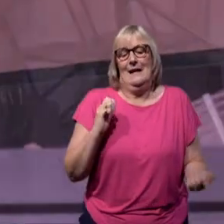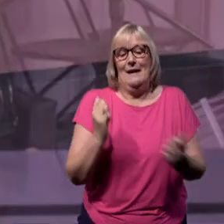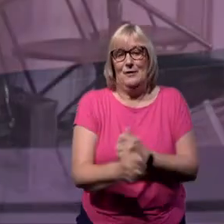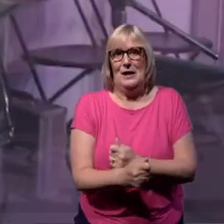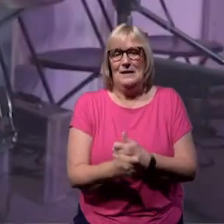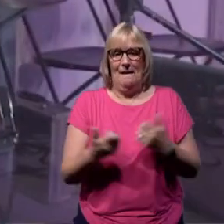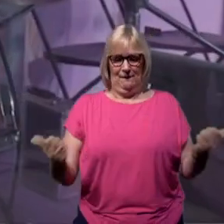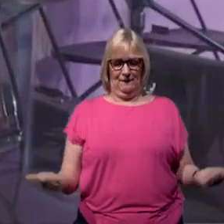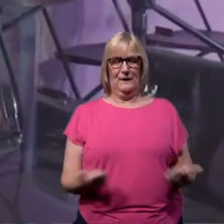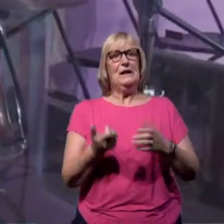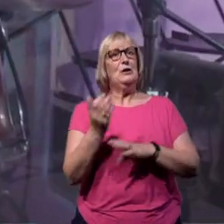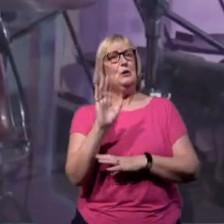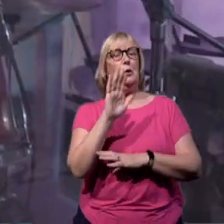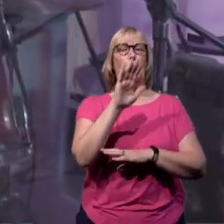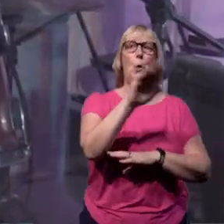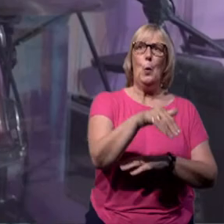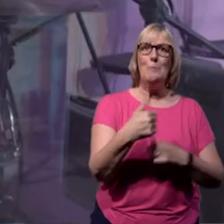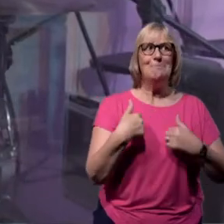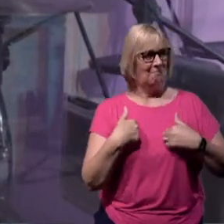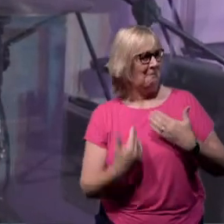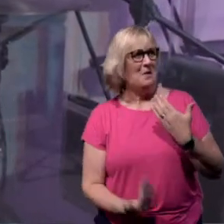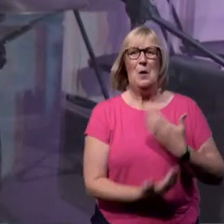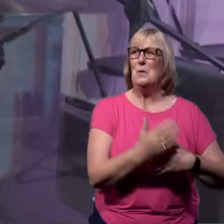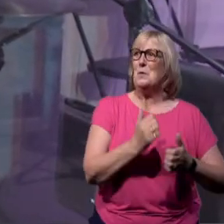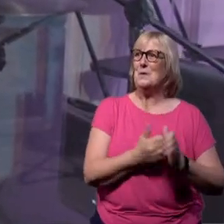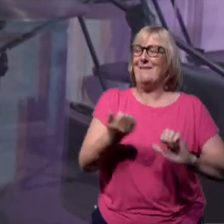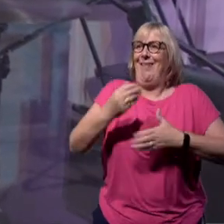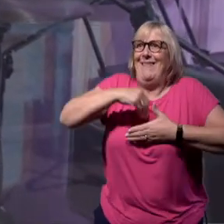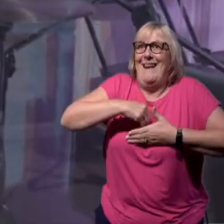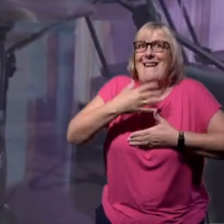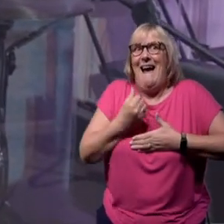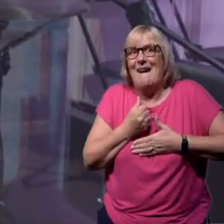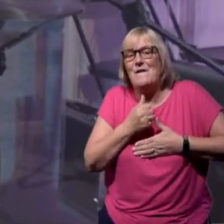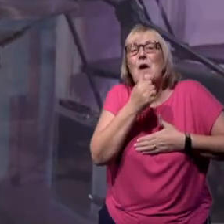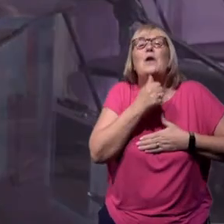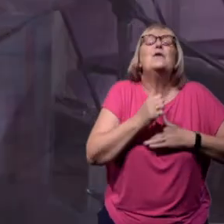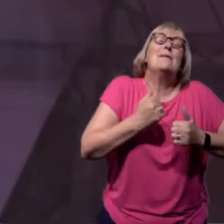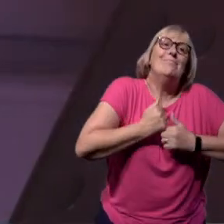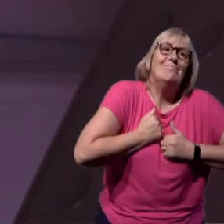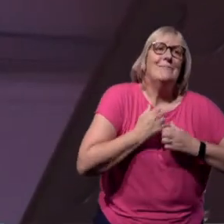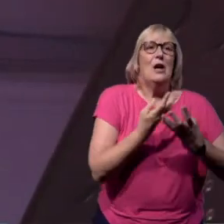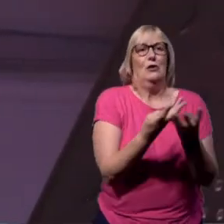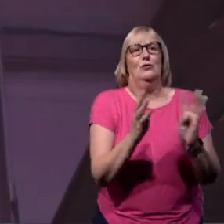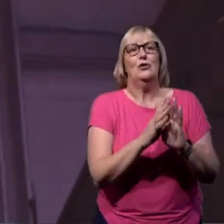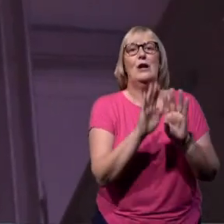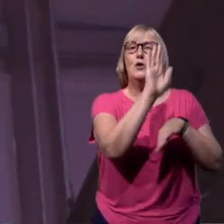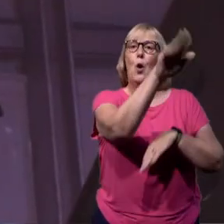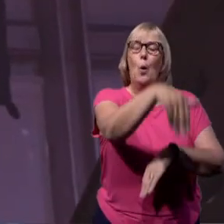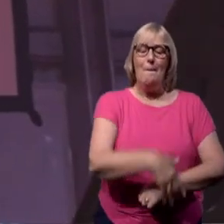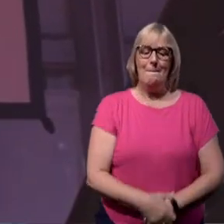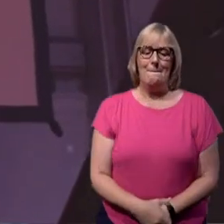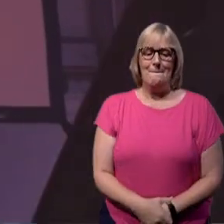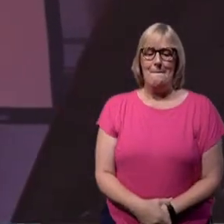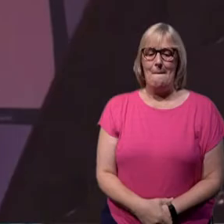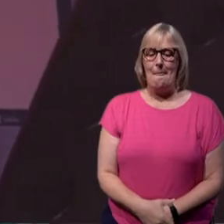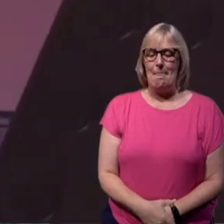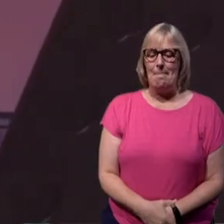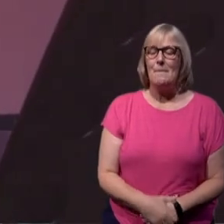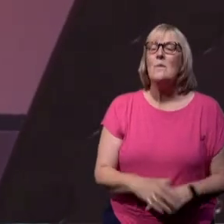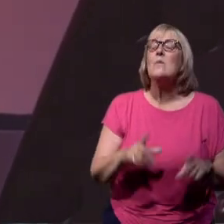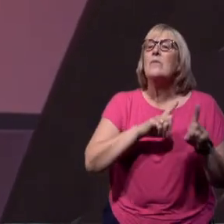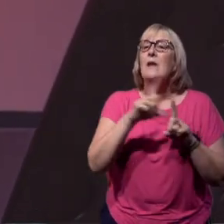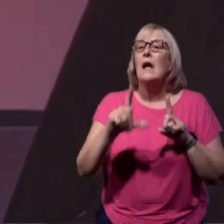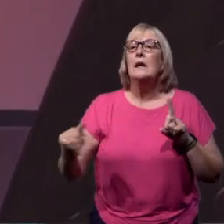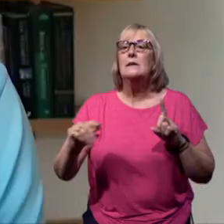home equipped with new gifts and skills that they can use back in their home churches. The Derwent Project